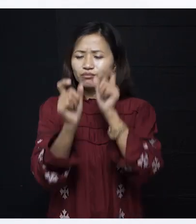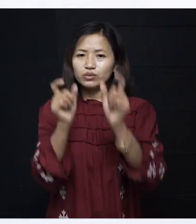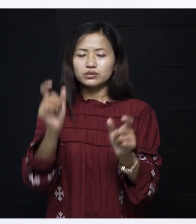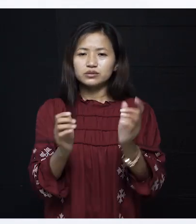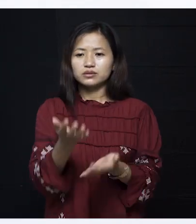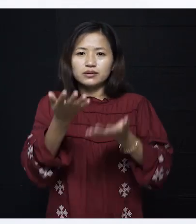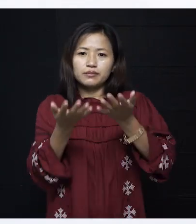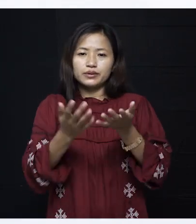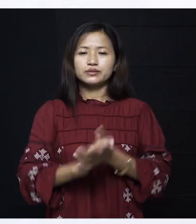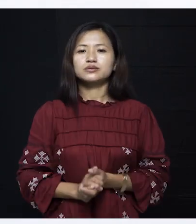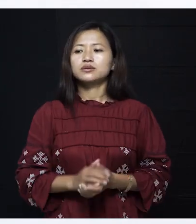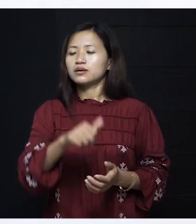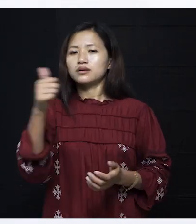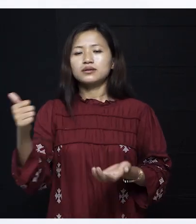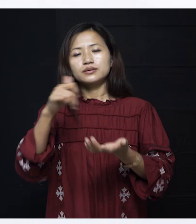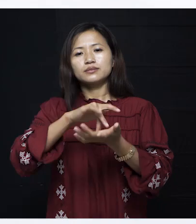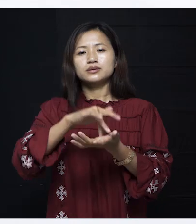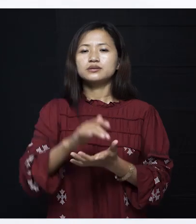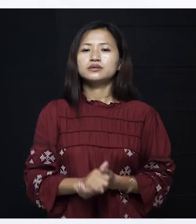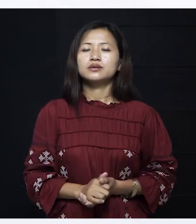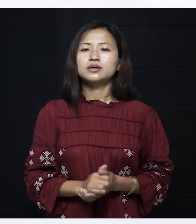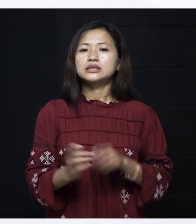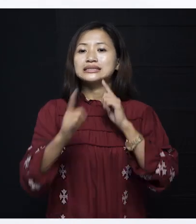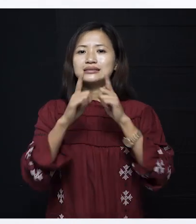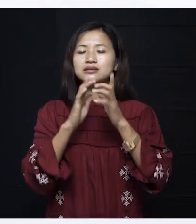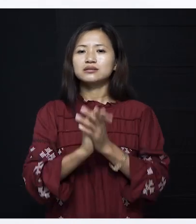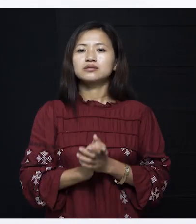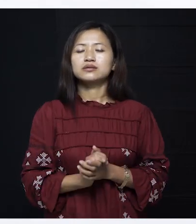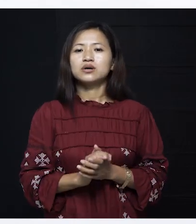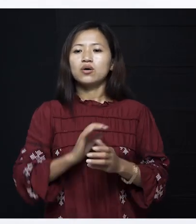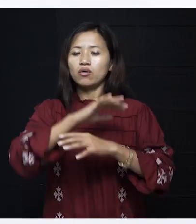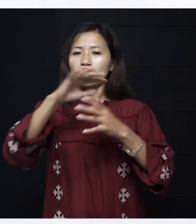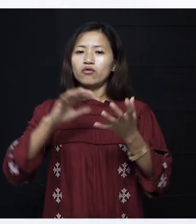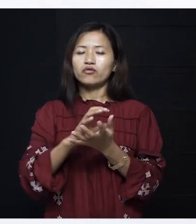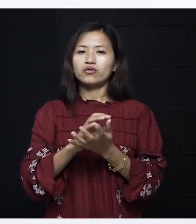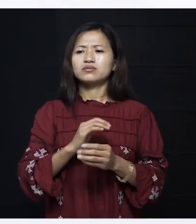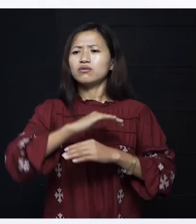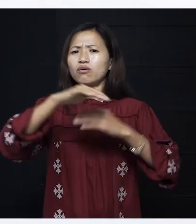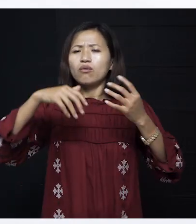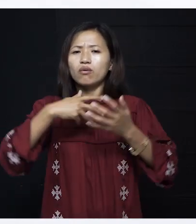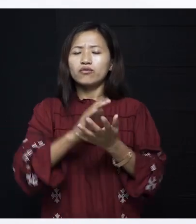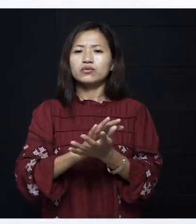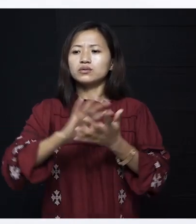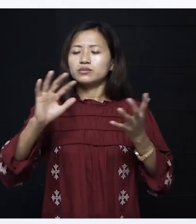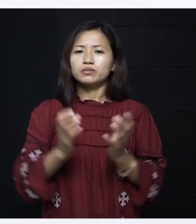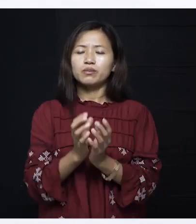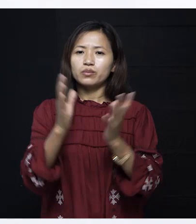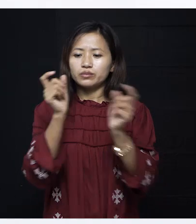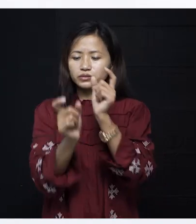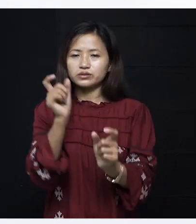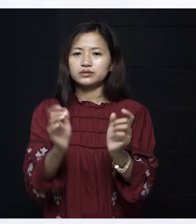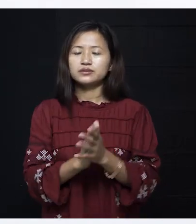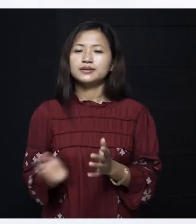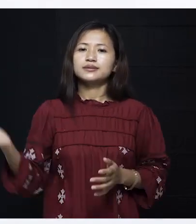more comparing to other places. Then we have also discussed about this overpopulation. Now, let's